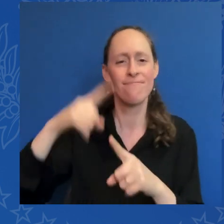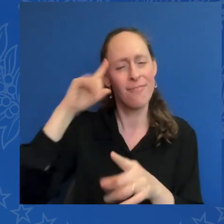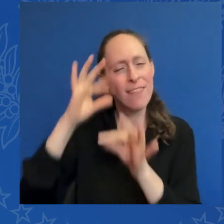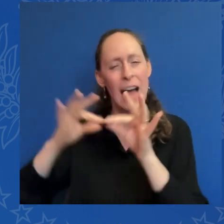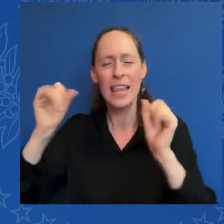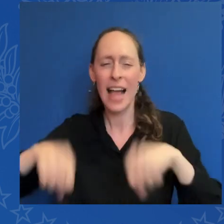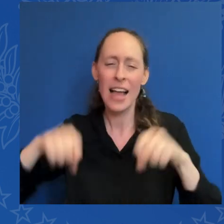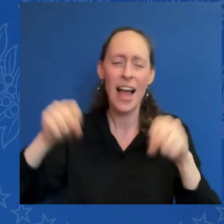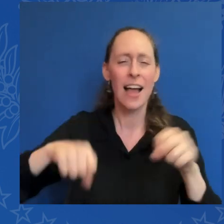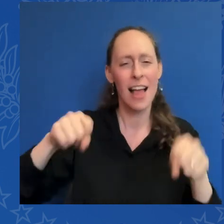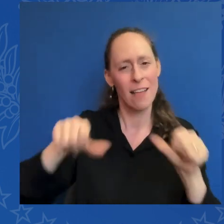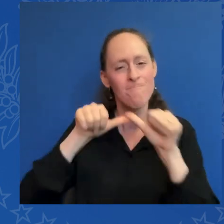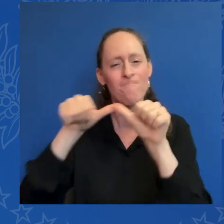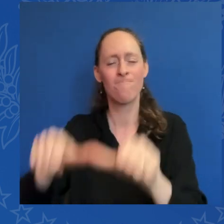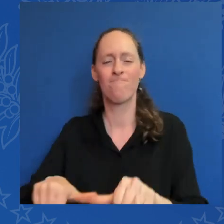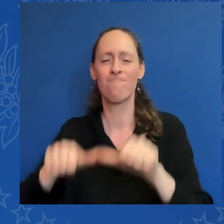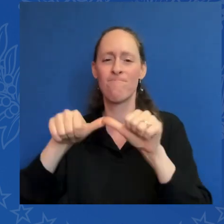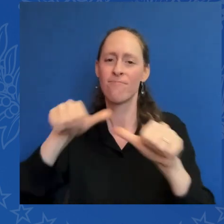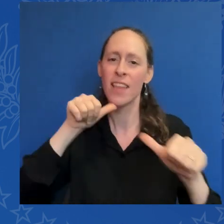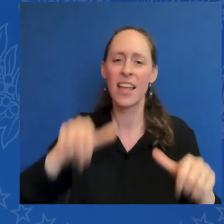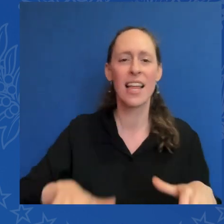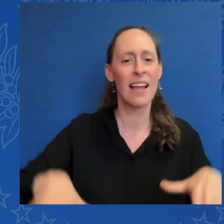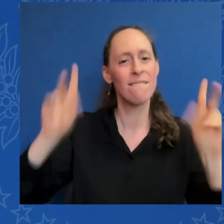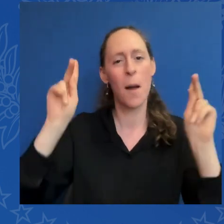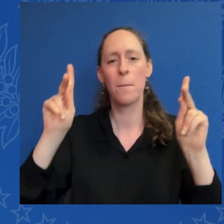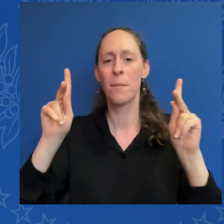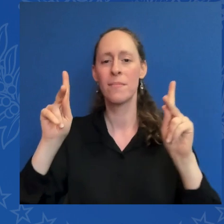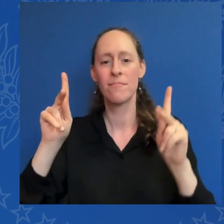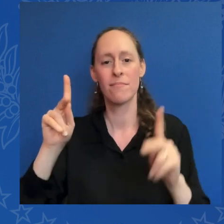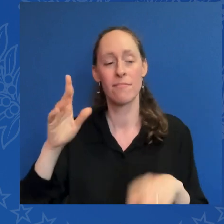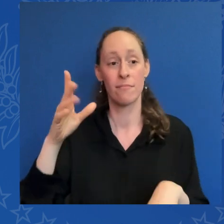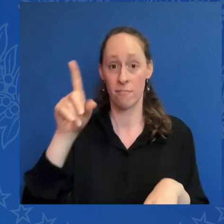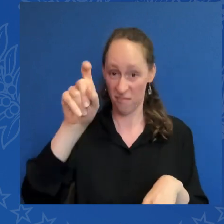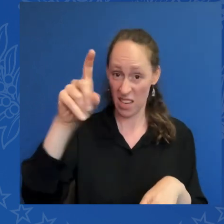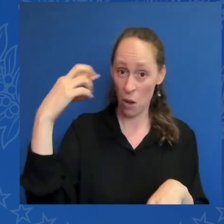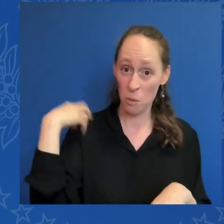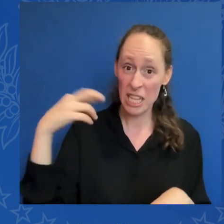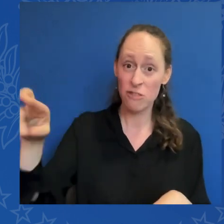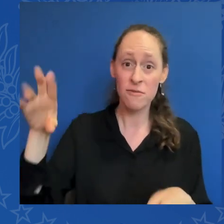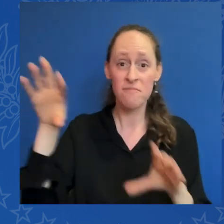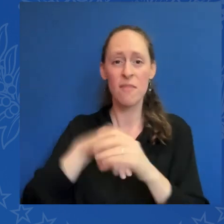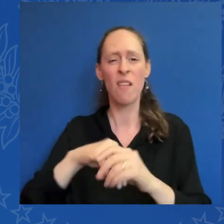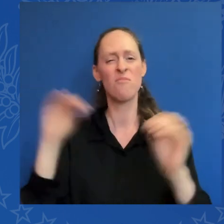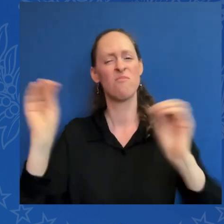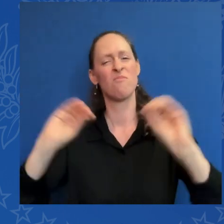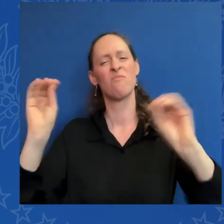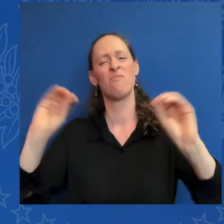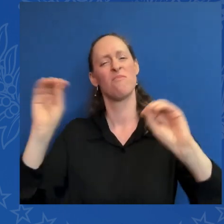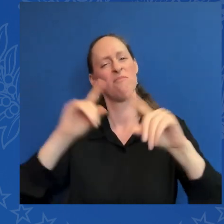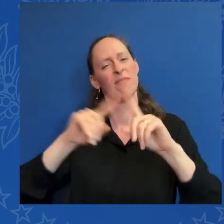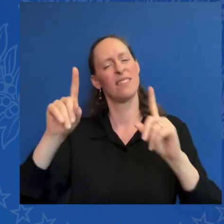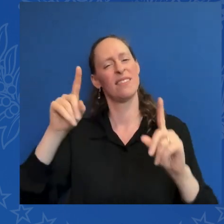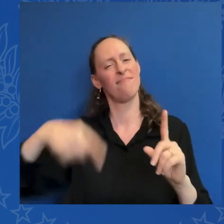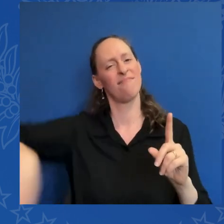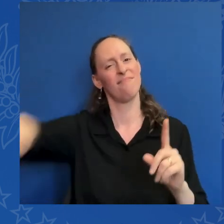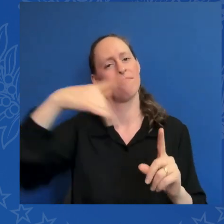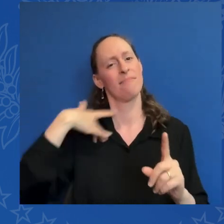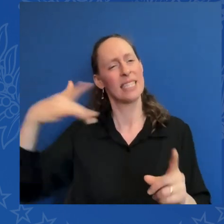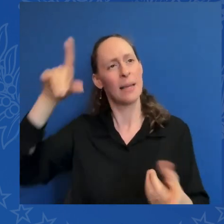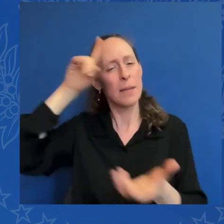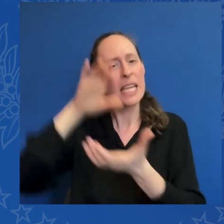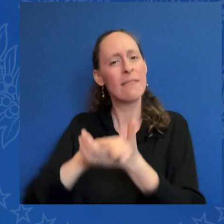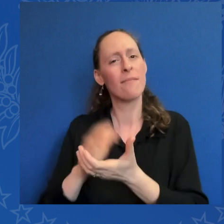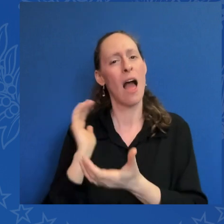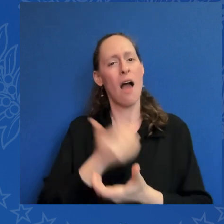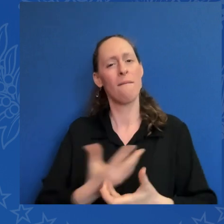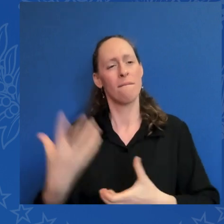in who we are, what we believe, what our values are. And so my message to you today is quite simple. We have to continue to keep the faith. Every